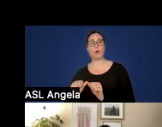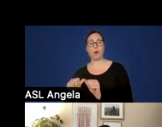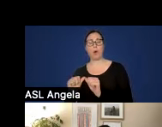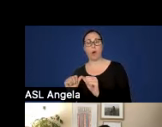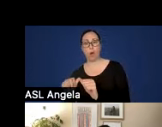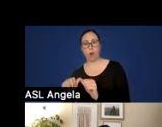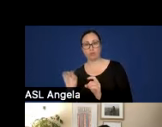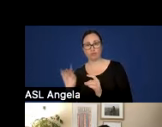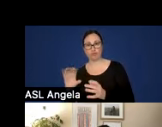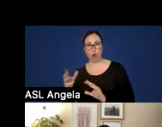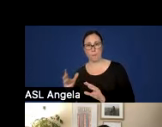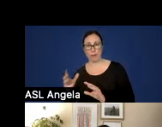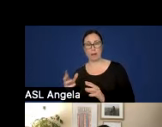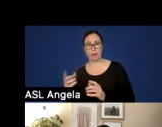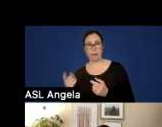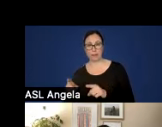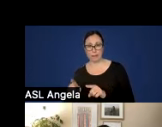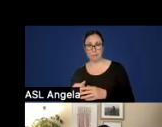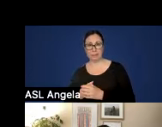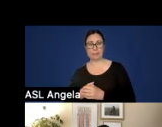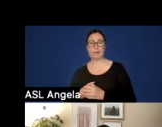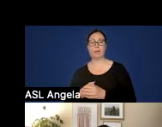if the trauma happened